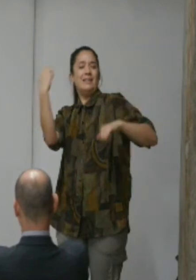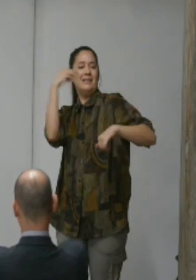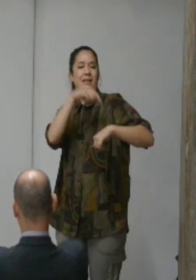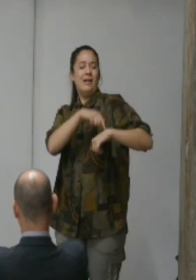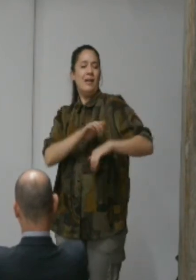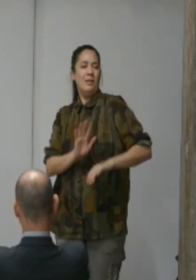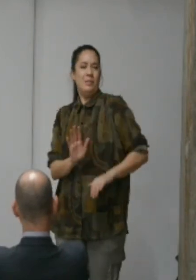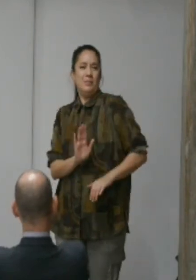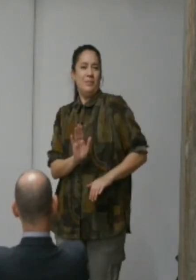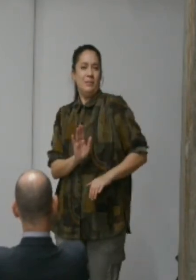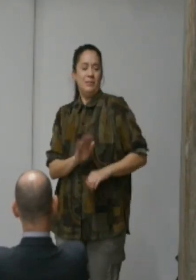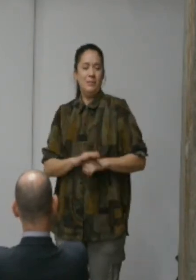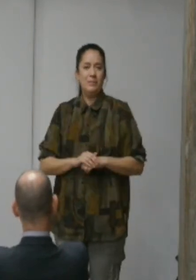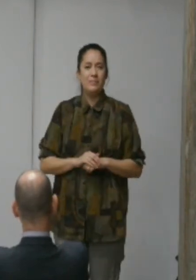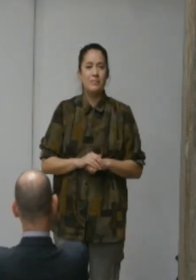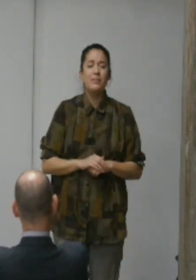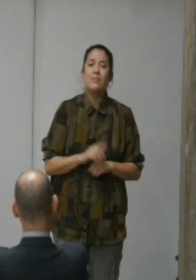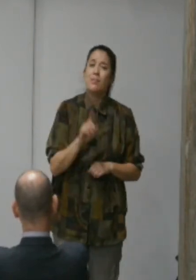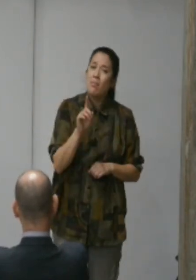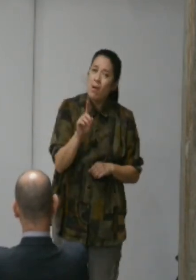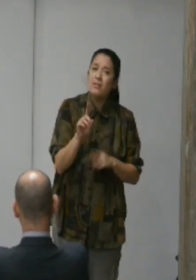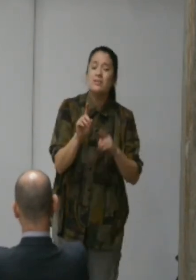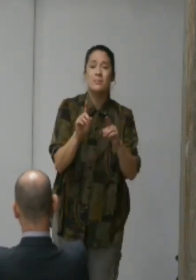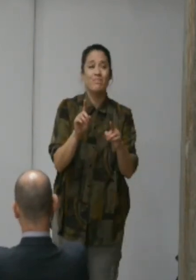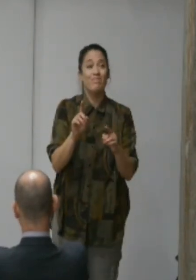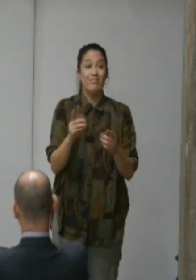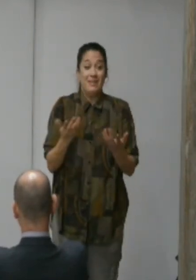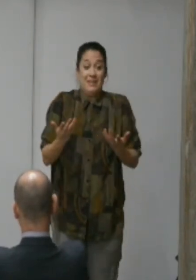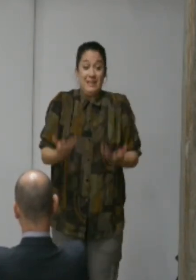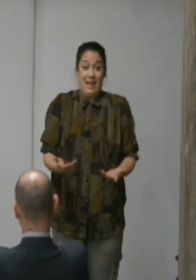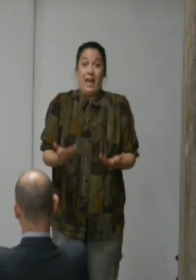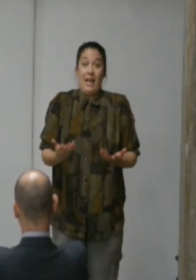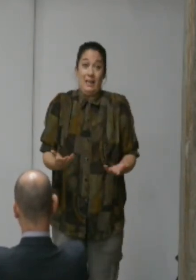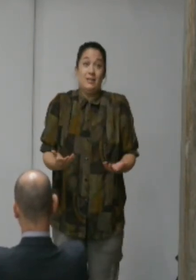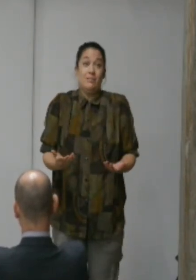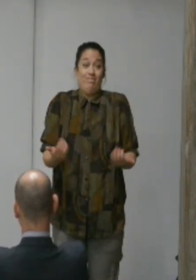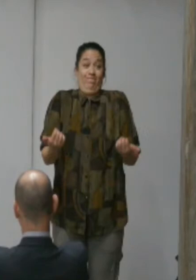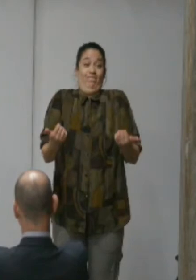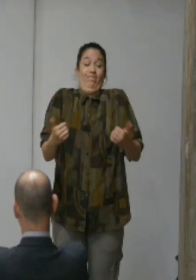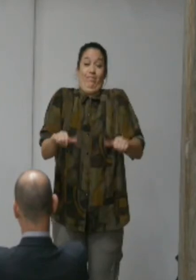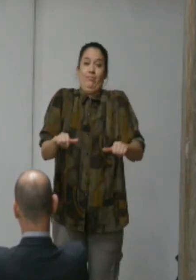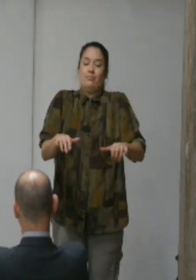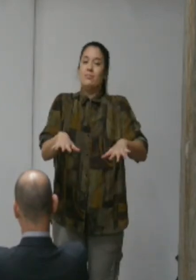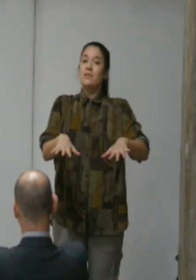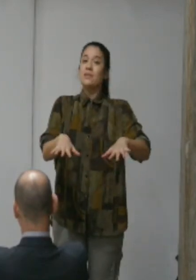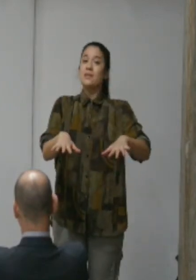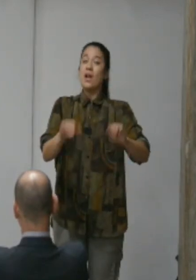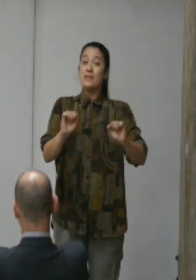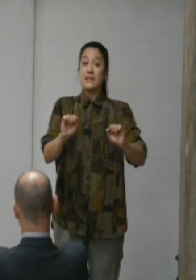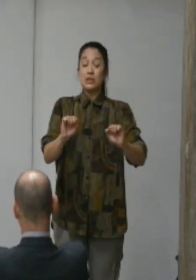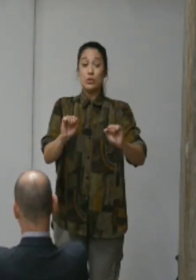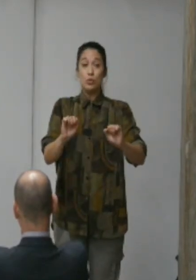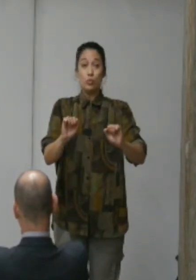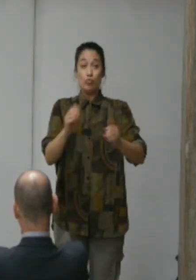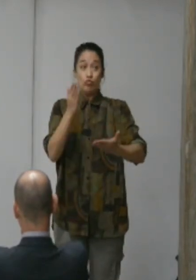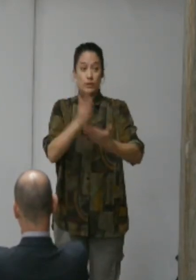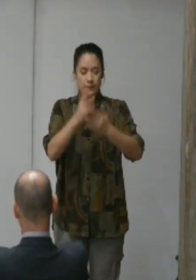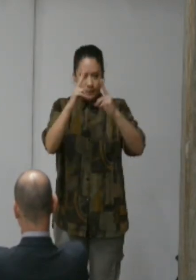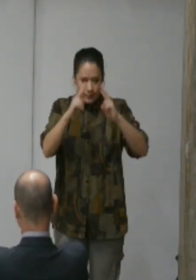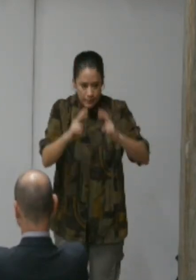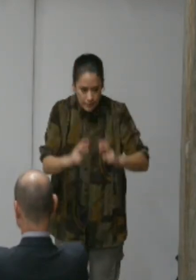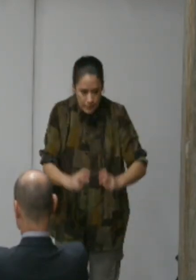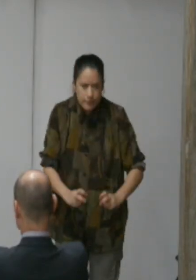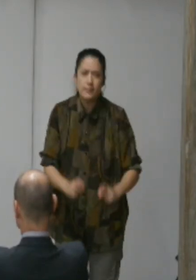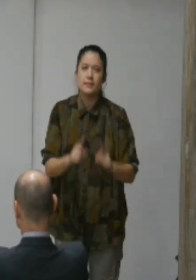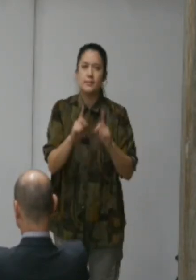require nowadays, that are required nowadays, to begin to address some of the violence we're talking about.